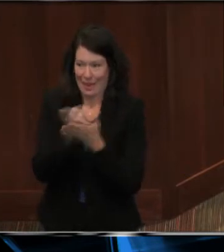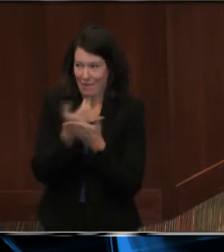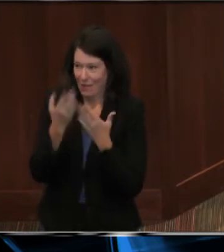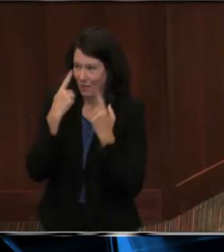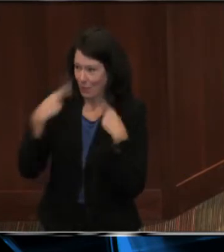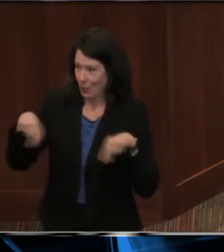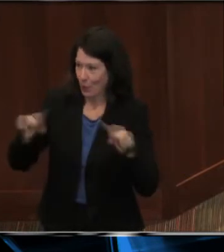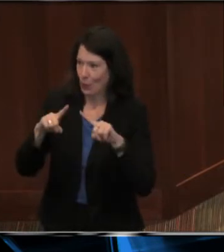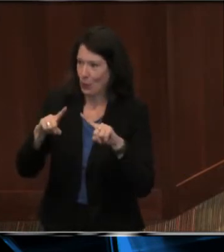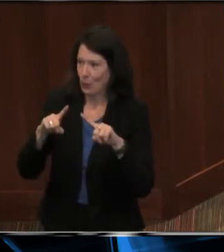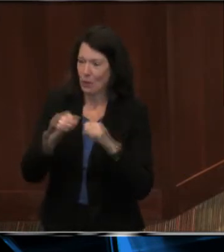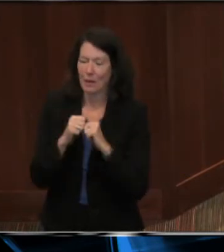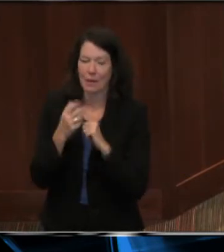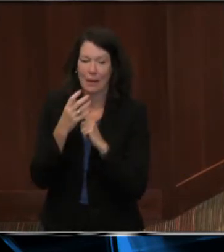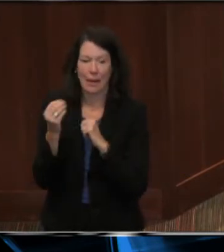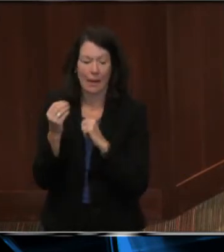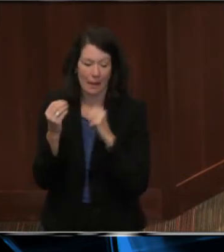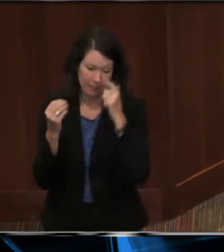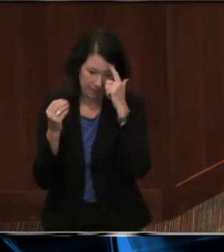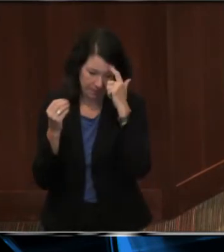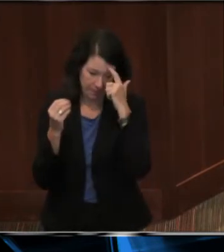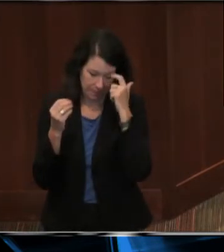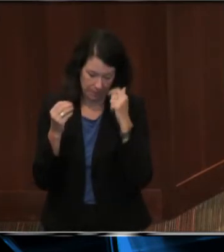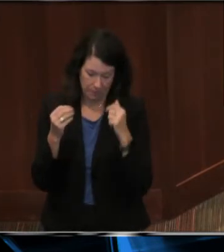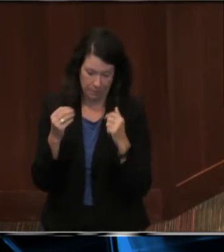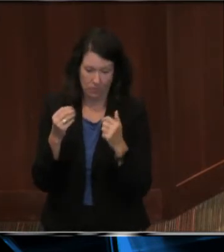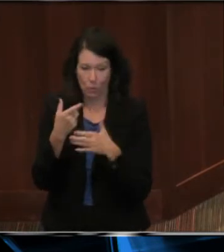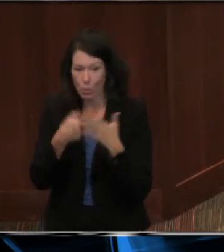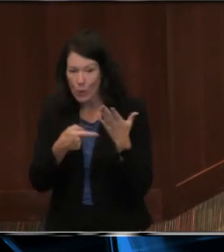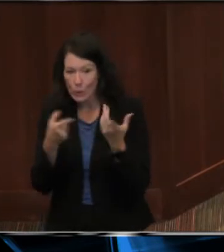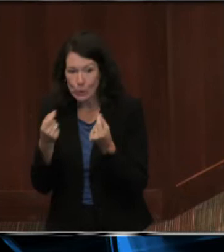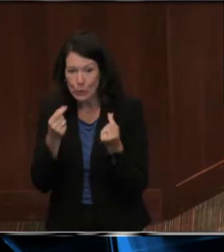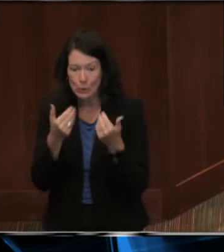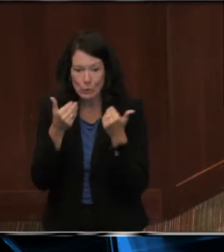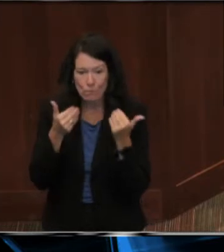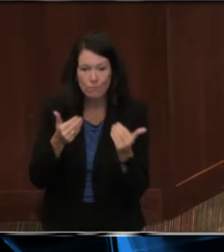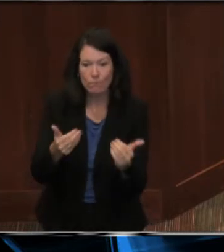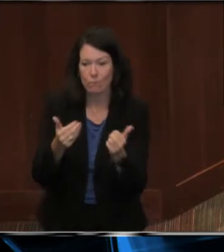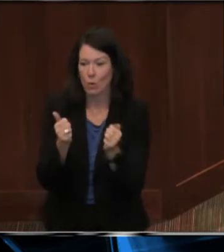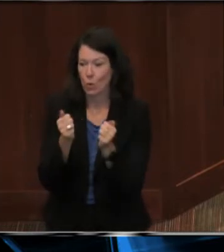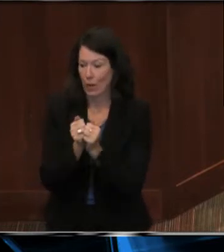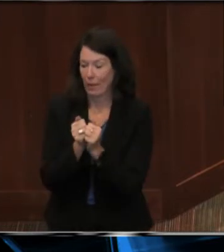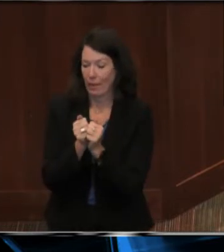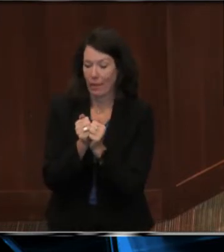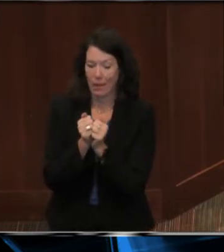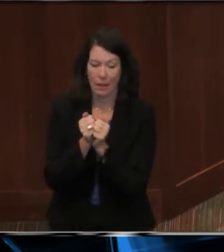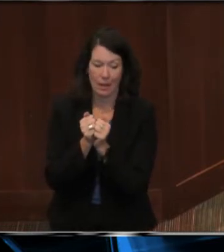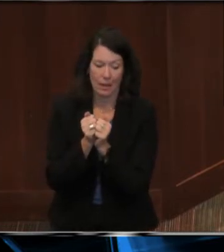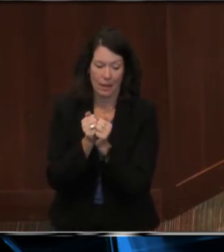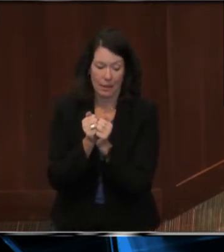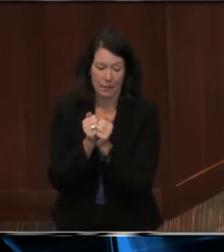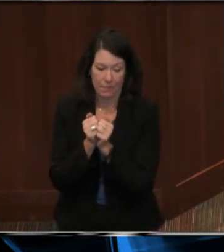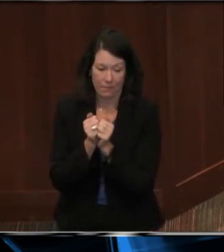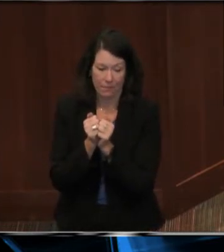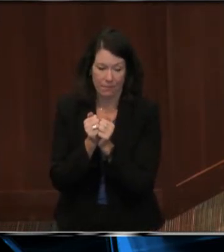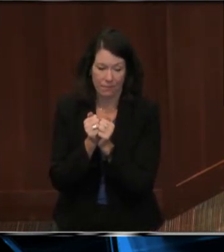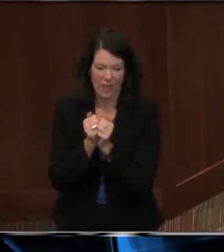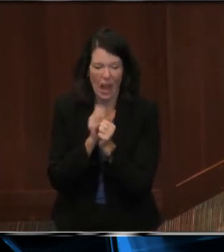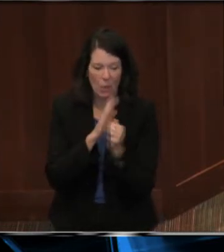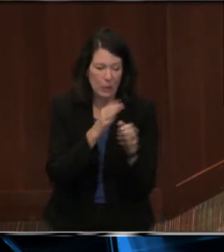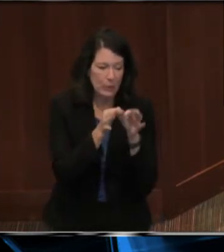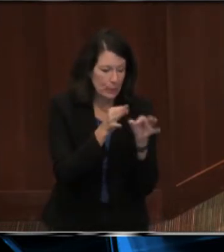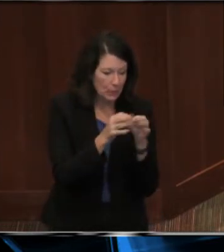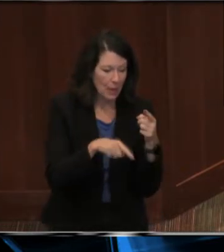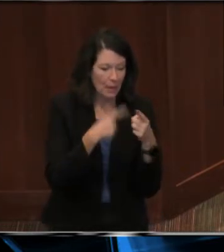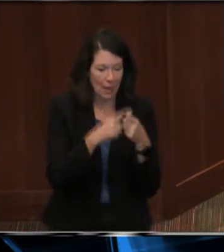about where we are, and then what are we moving forward with will be, I'll touch on the